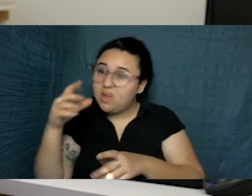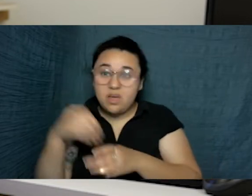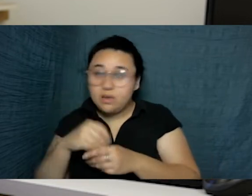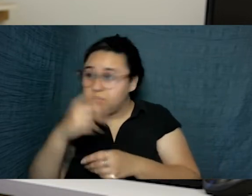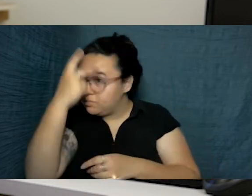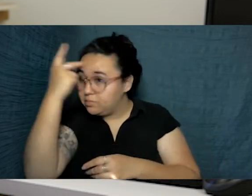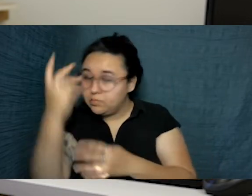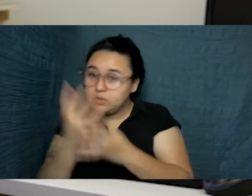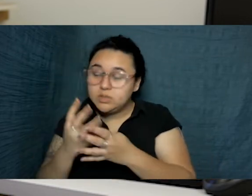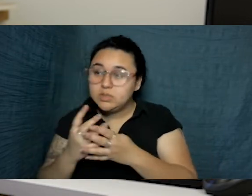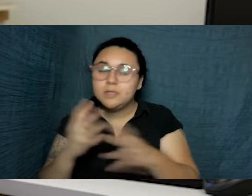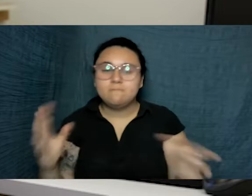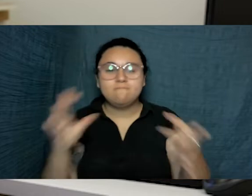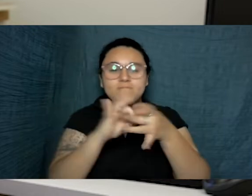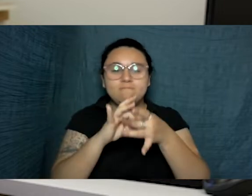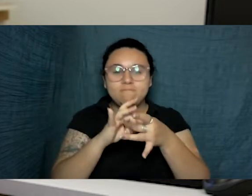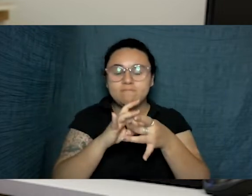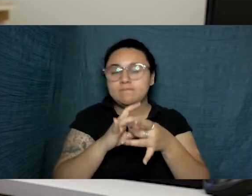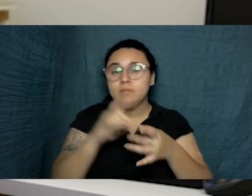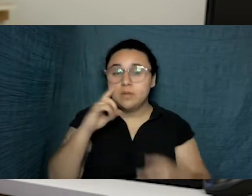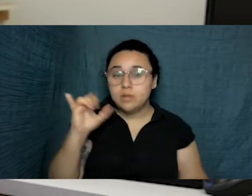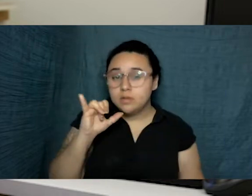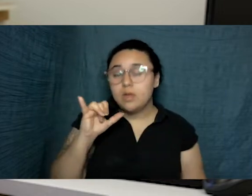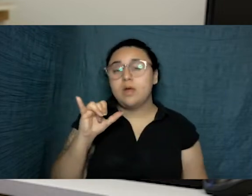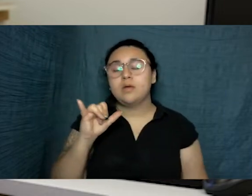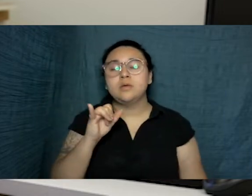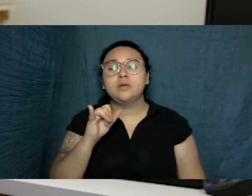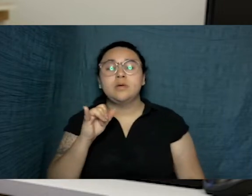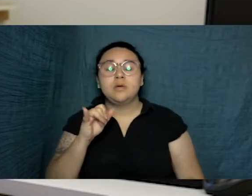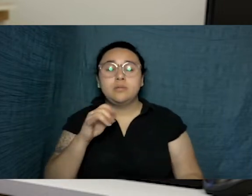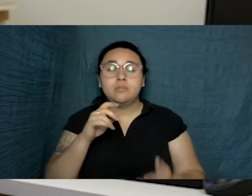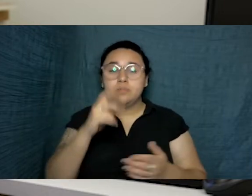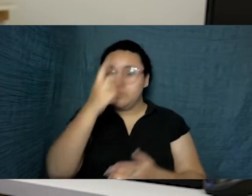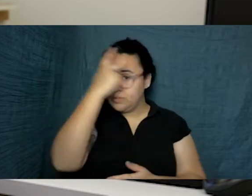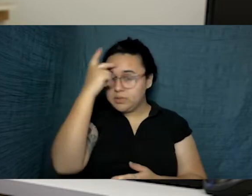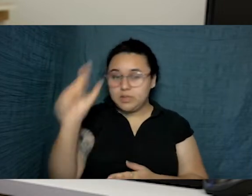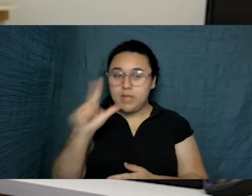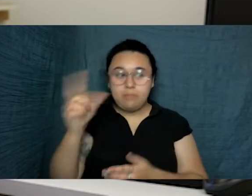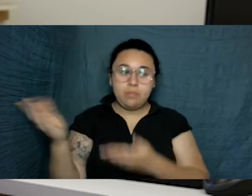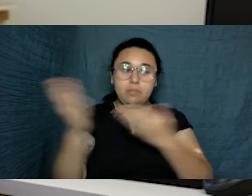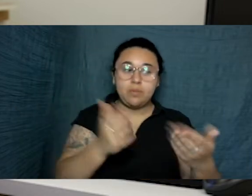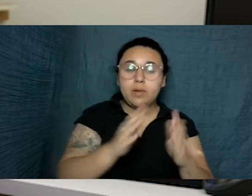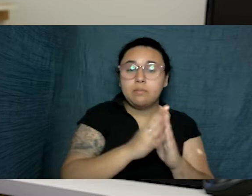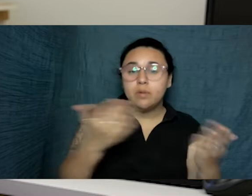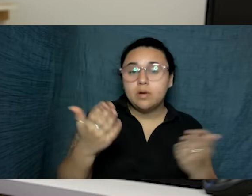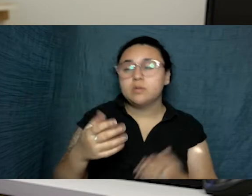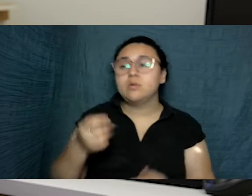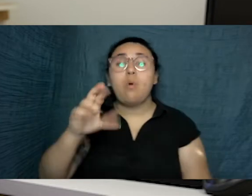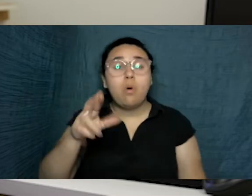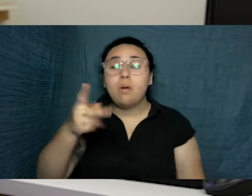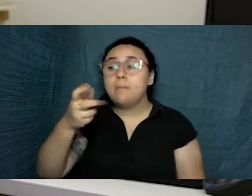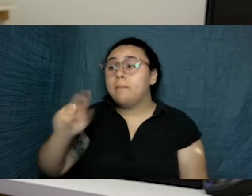shape as, like, you know, our jail and prisons librarians bringing books inside, or Penn America offering